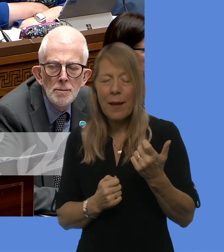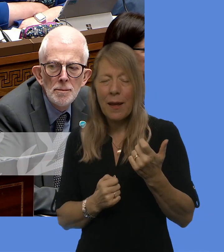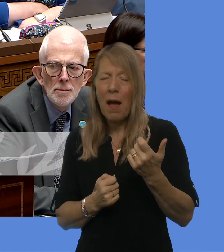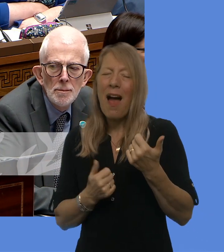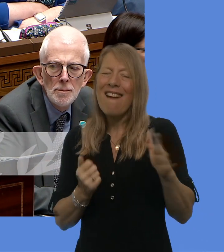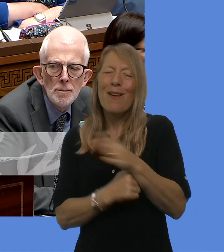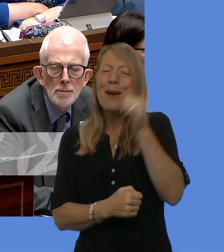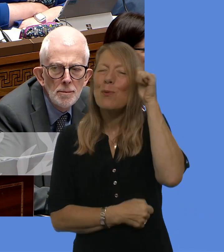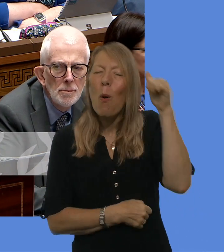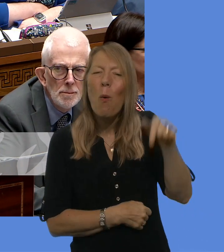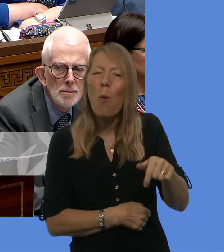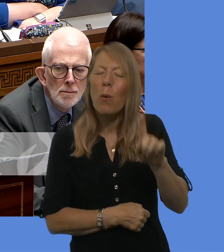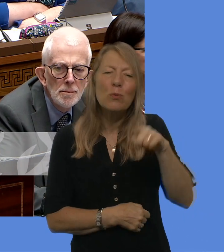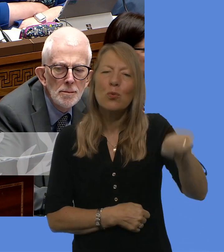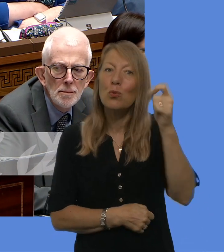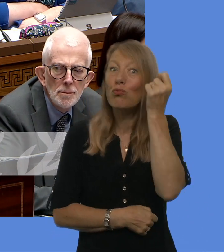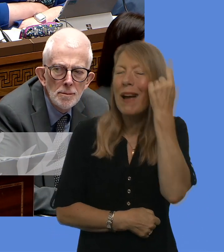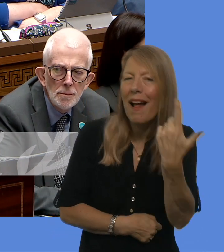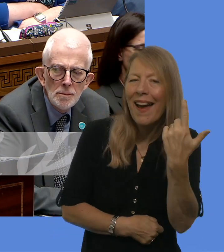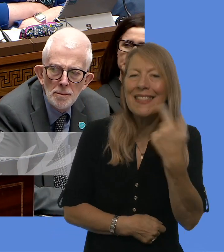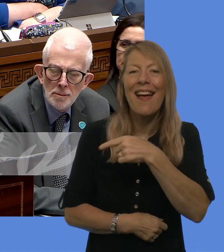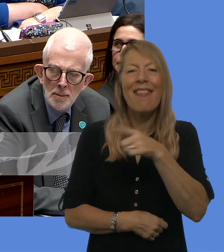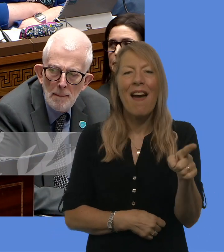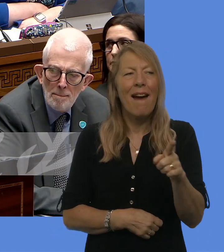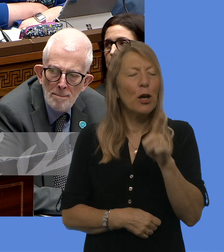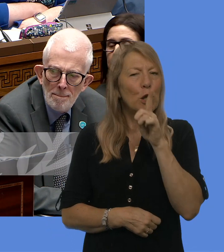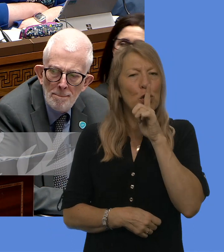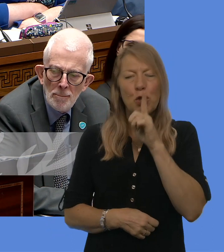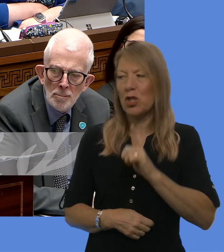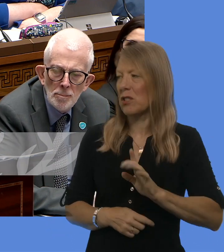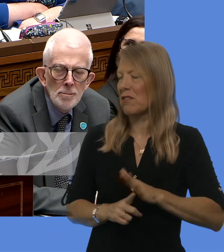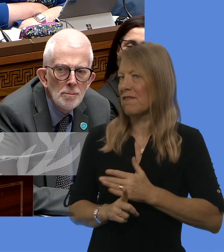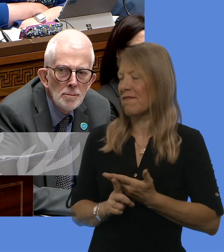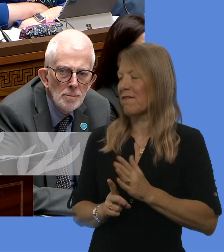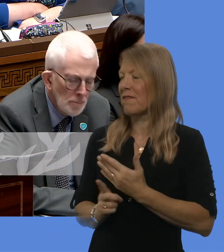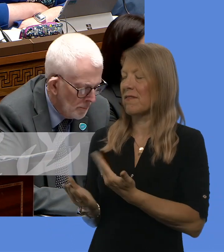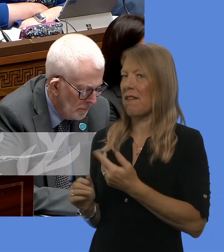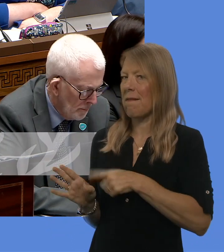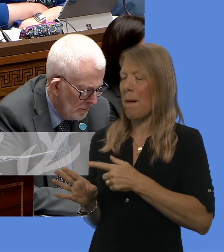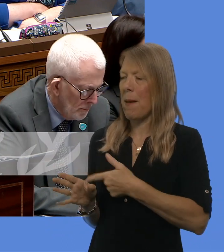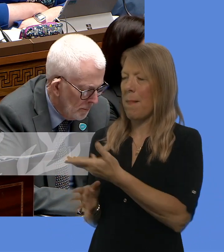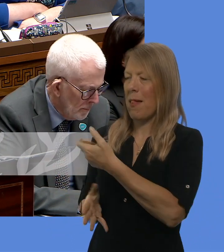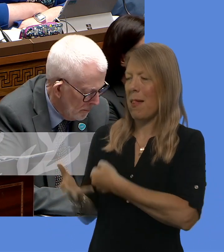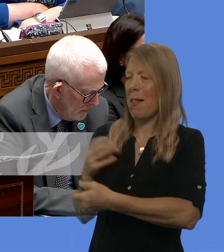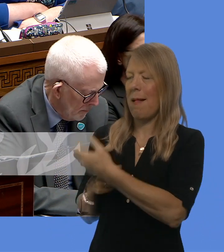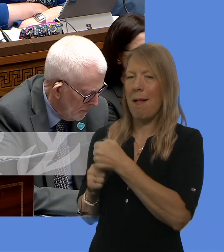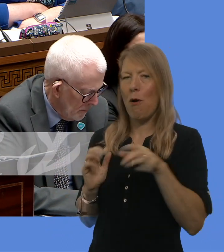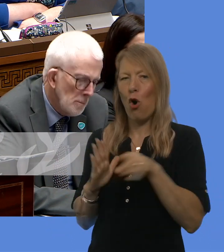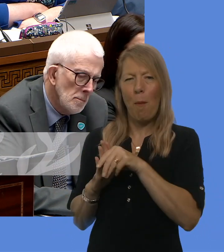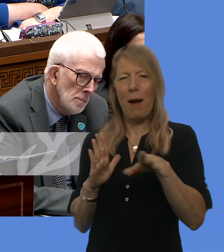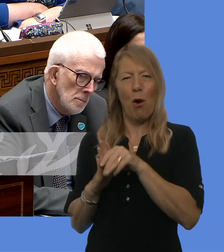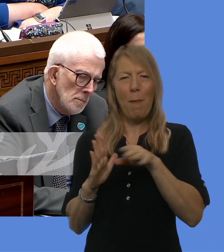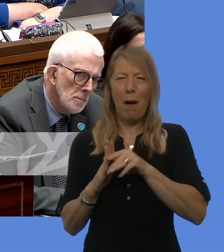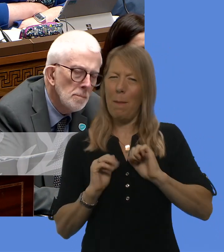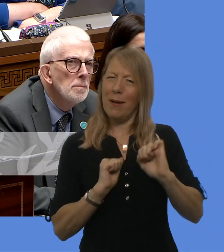and harm vulnerable young people to maintain their position in communities through intimidation and the threat of violence. To help highlight